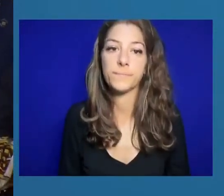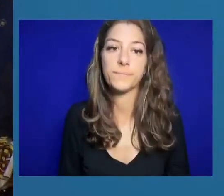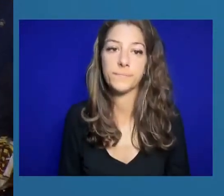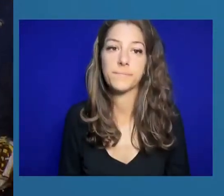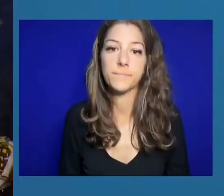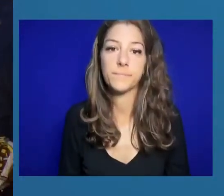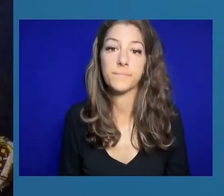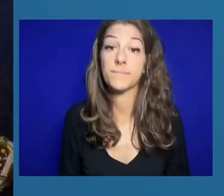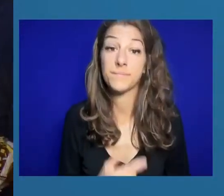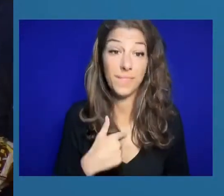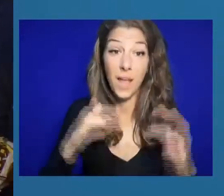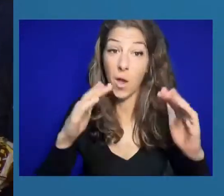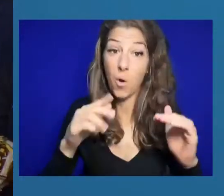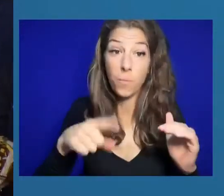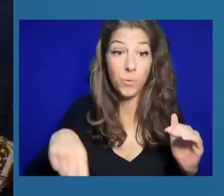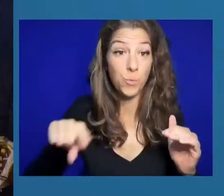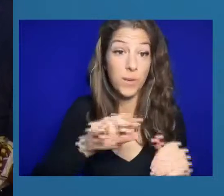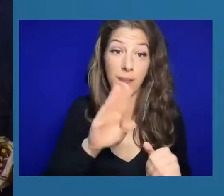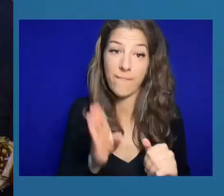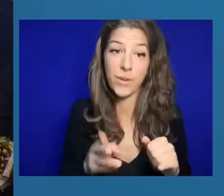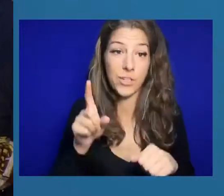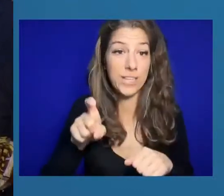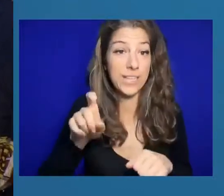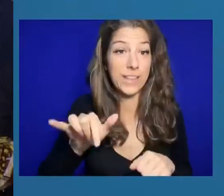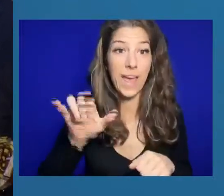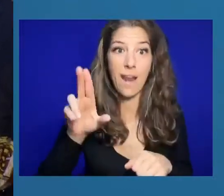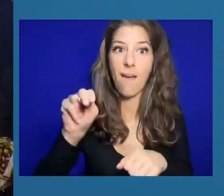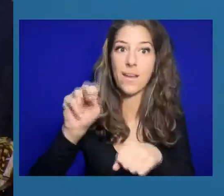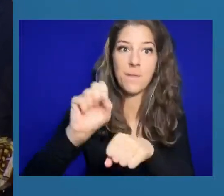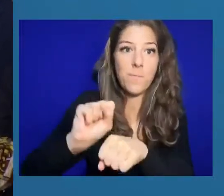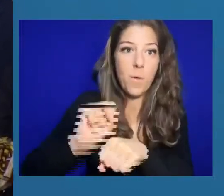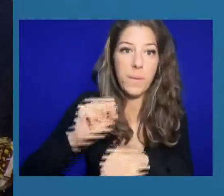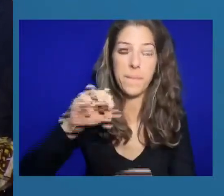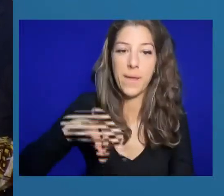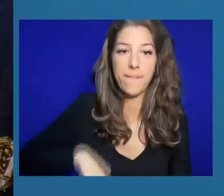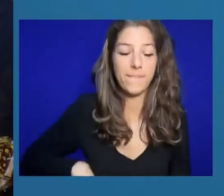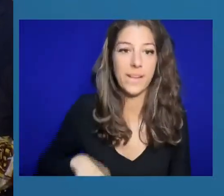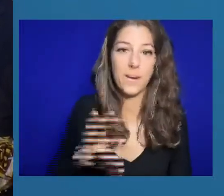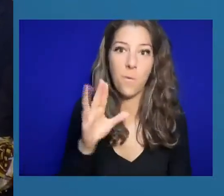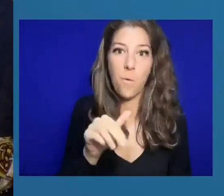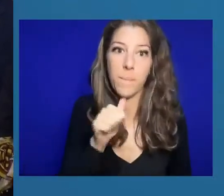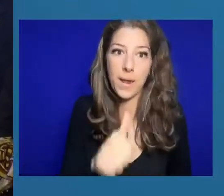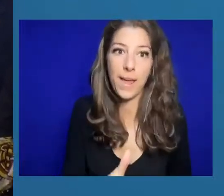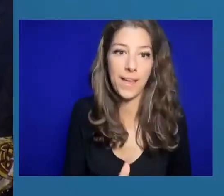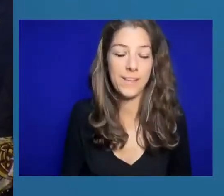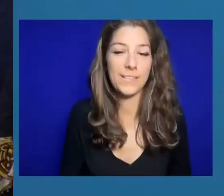I hope you never need that unemployment benefit, okay?